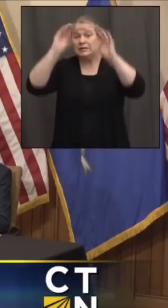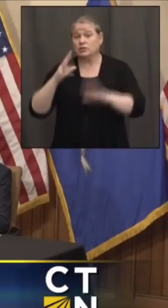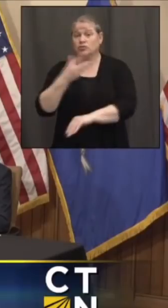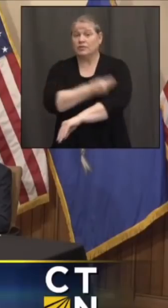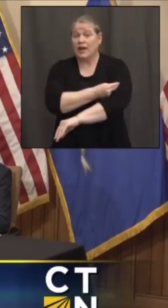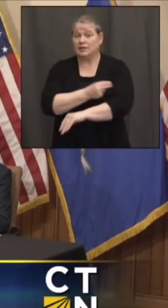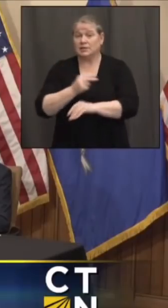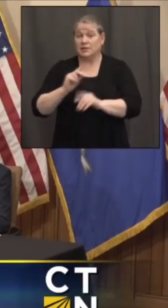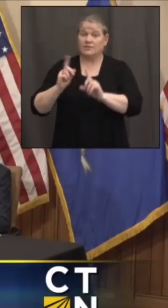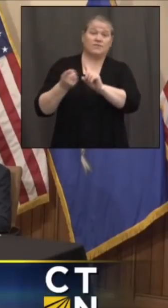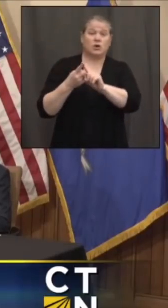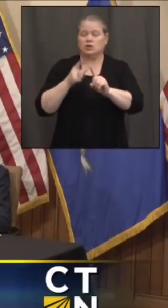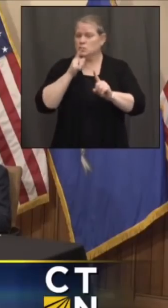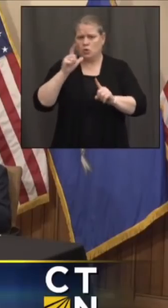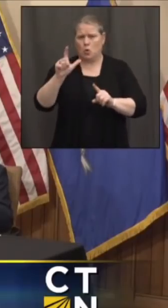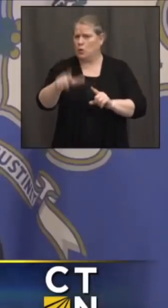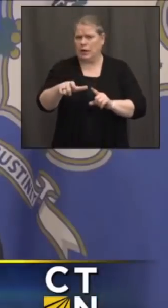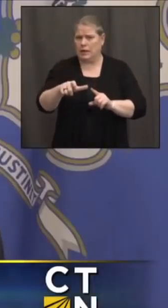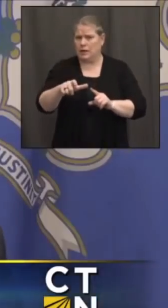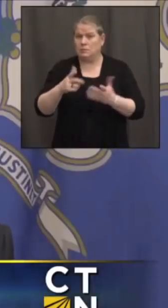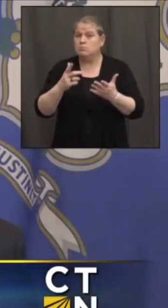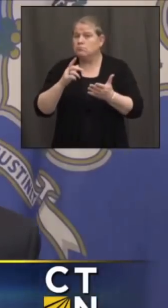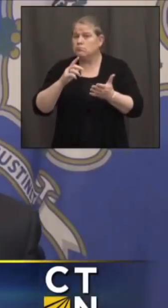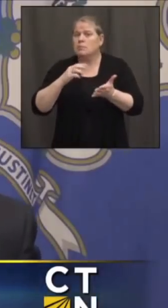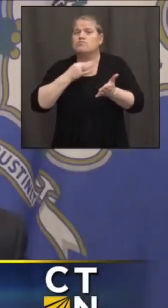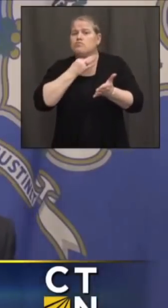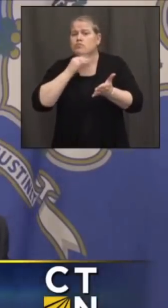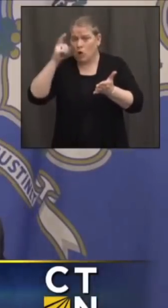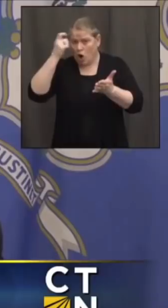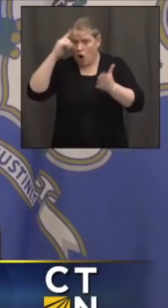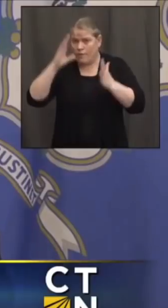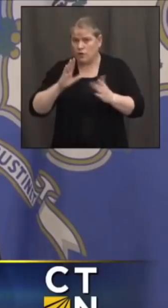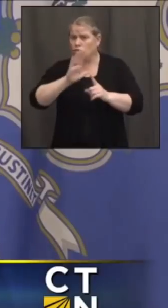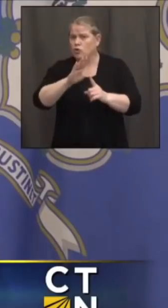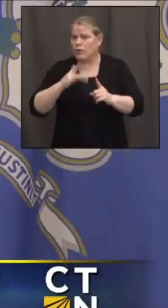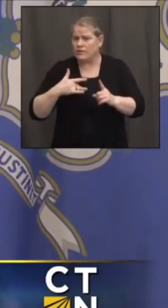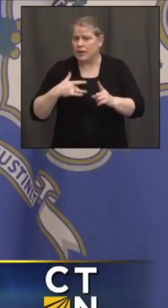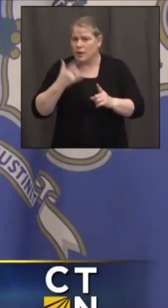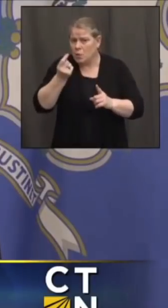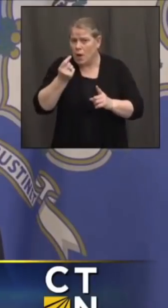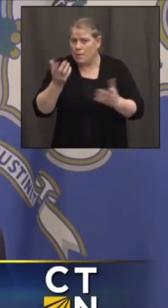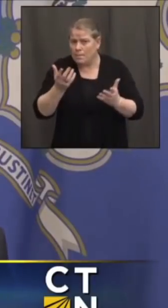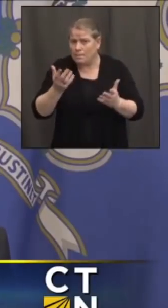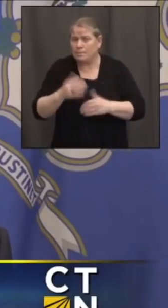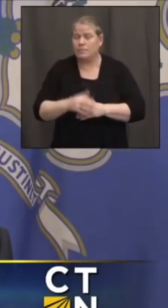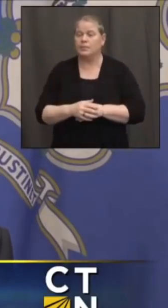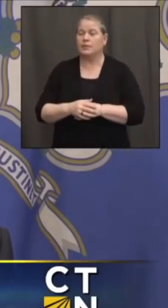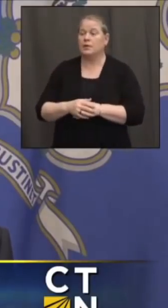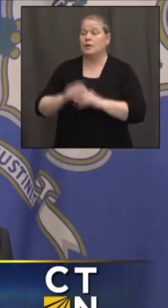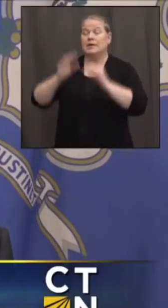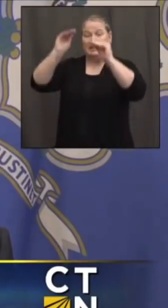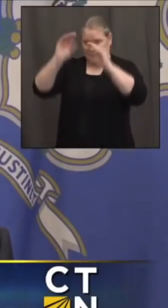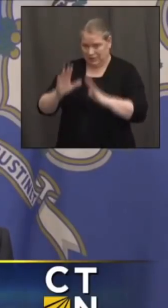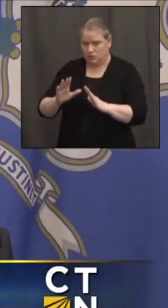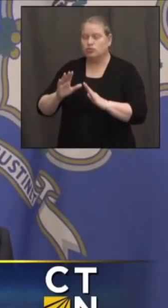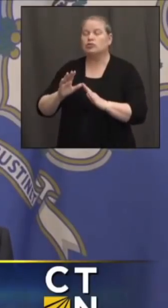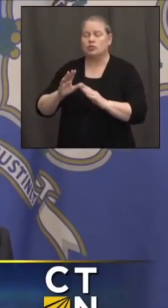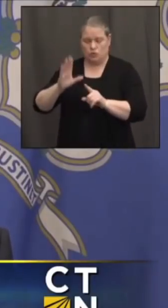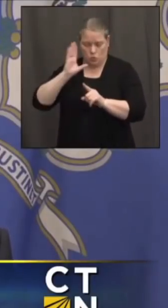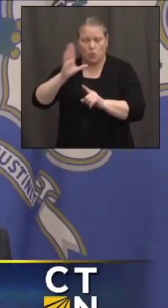state. We're going to vaccinate teachers as quickly as we can. Right now, we're prioritizing teachers,